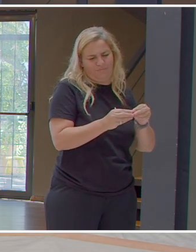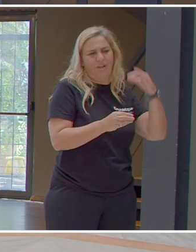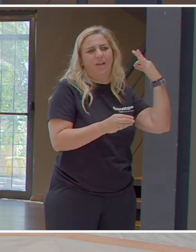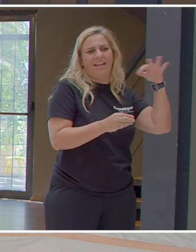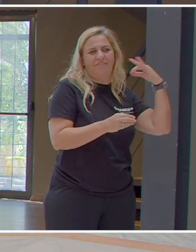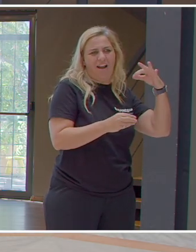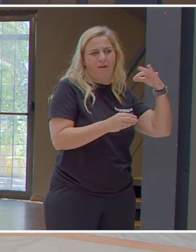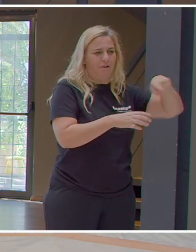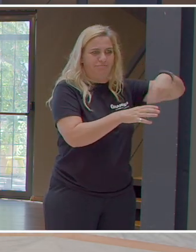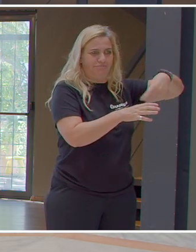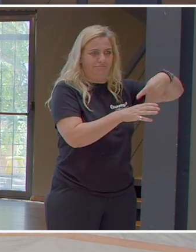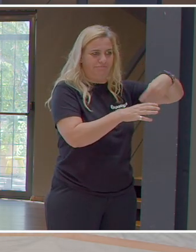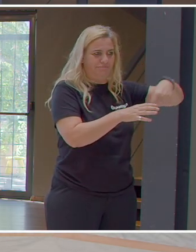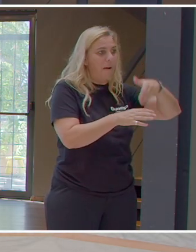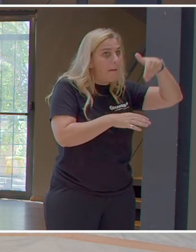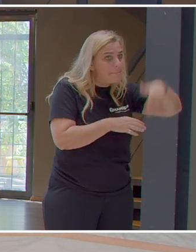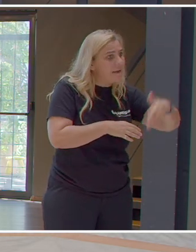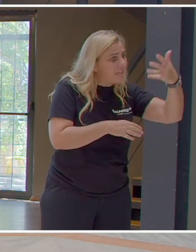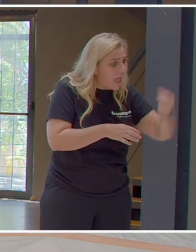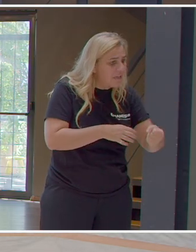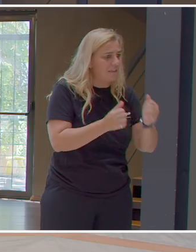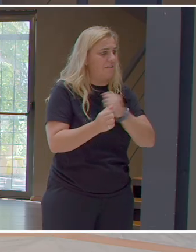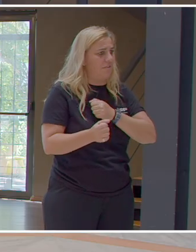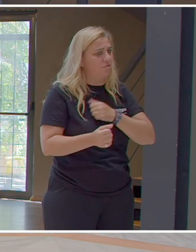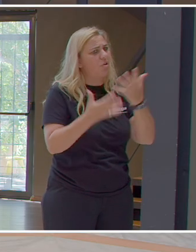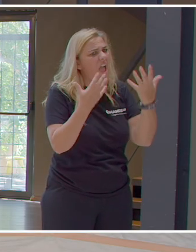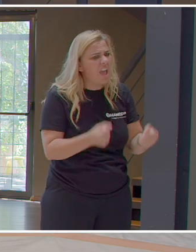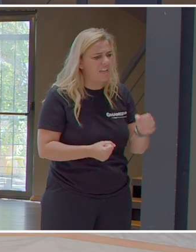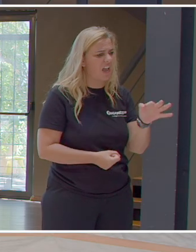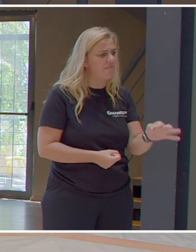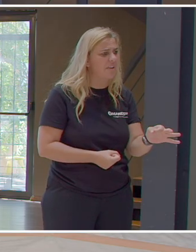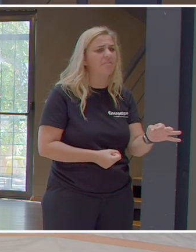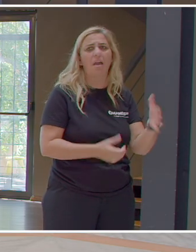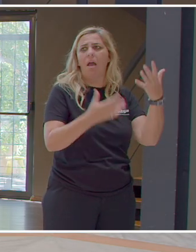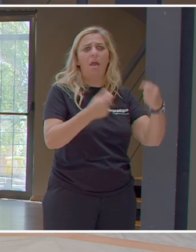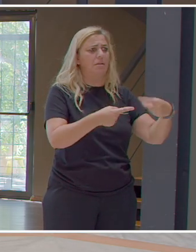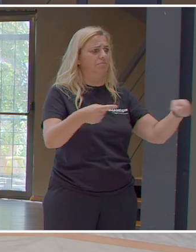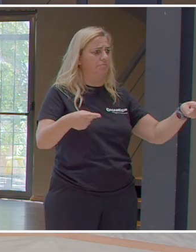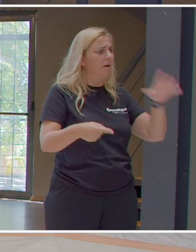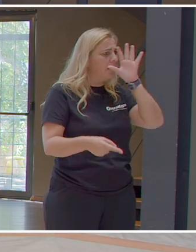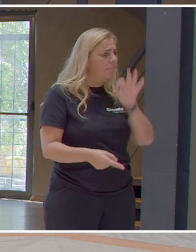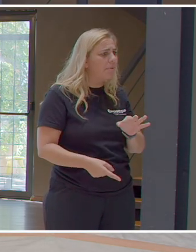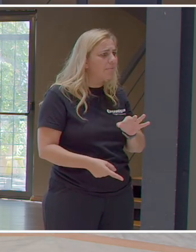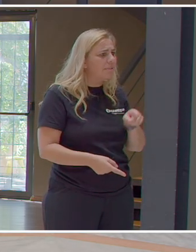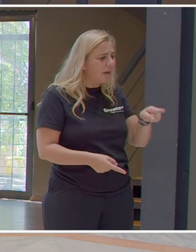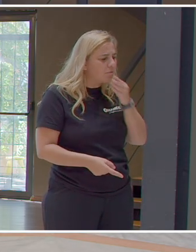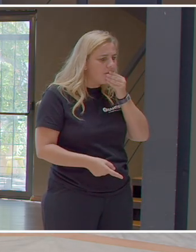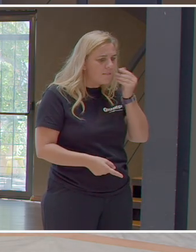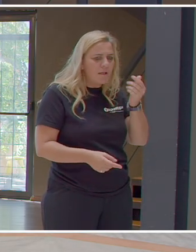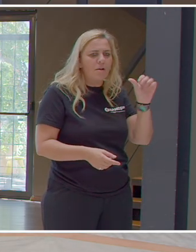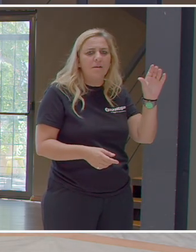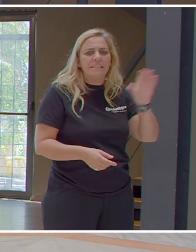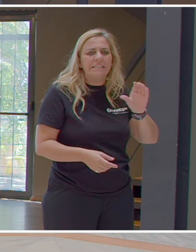and chickpea dough with that tastes like cookie dough, but without the sugar and